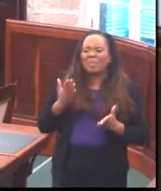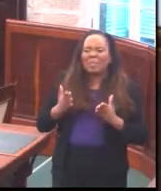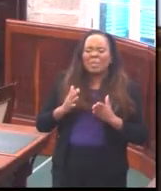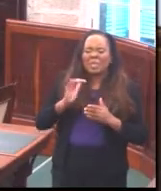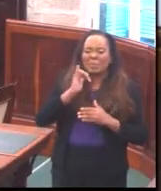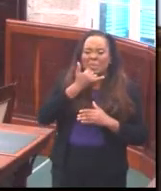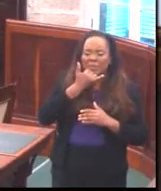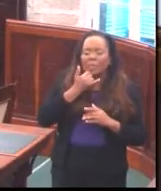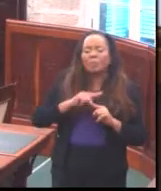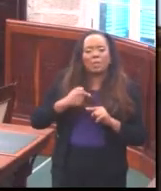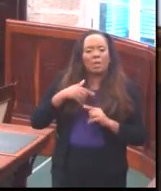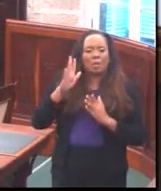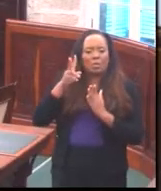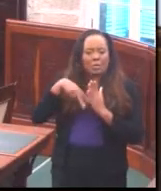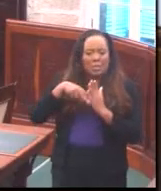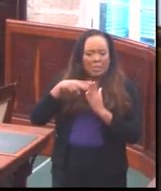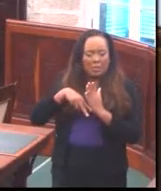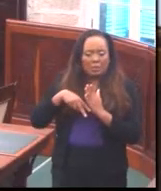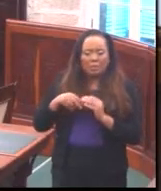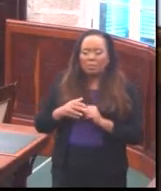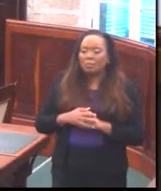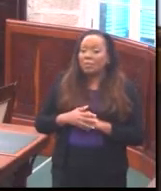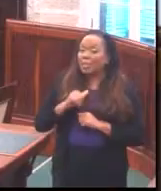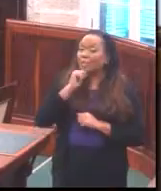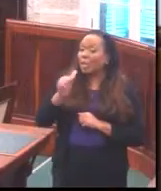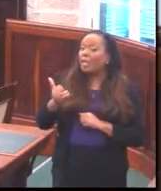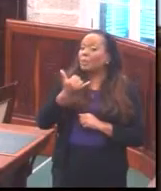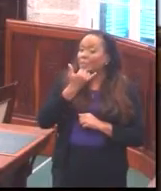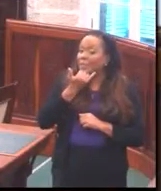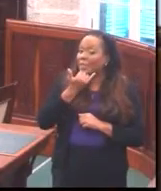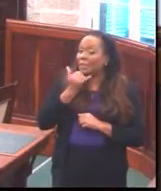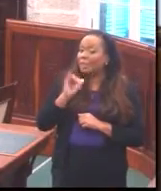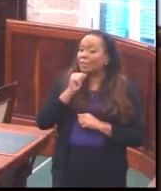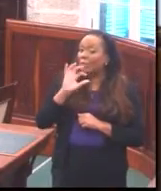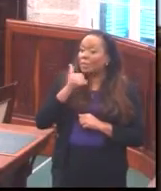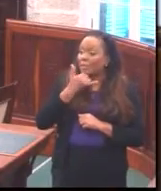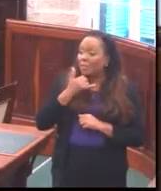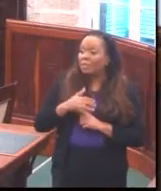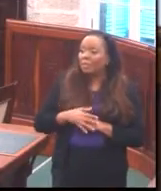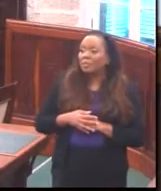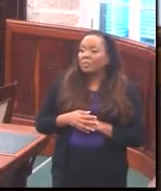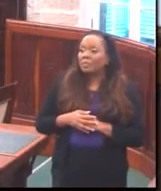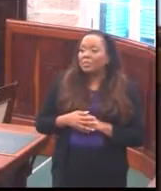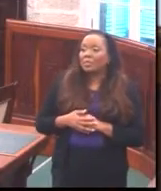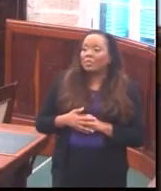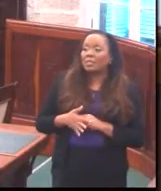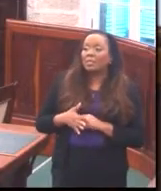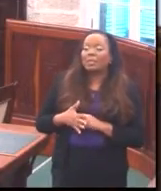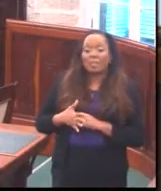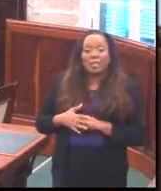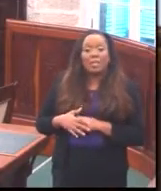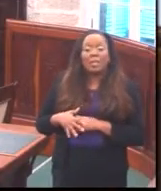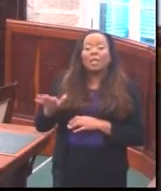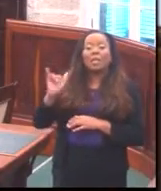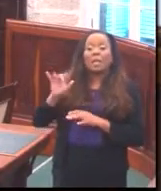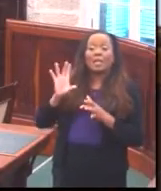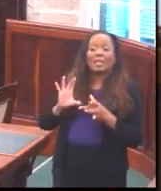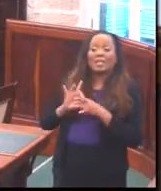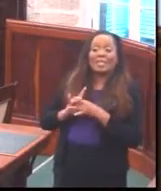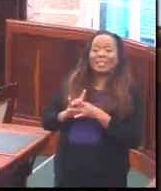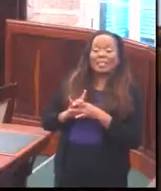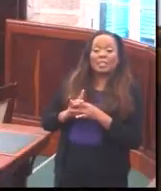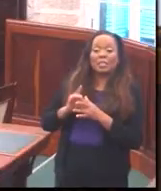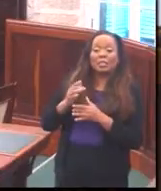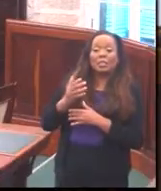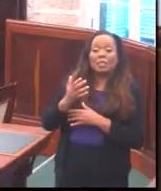13.2 for the sake of the public, sir. The report under subsection 1, you see it refers to subsection 1. So that's why the public needs to know what